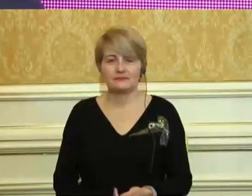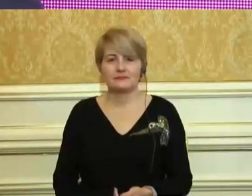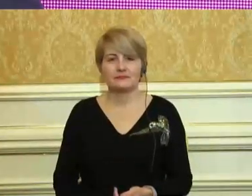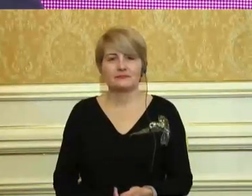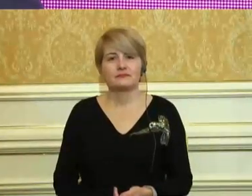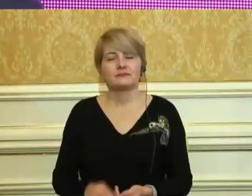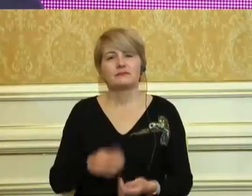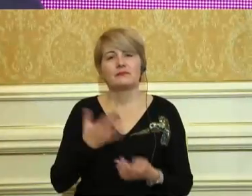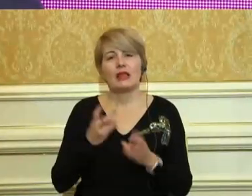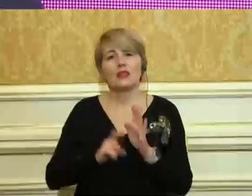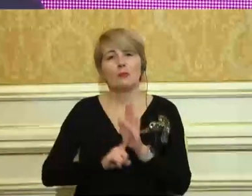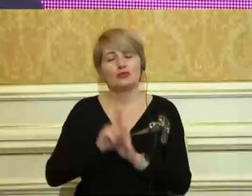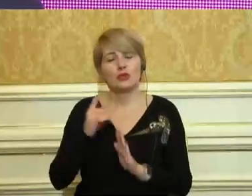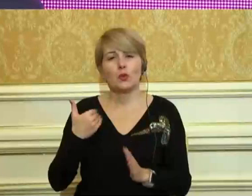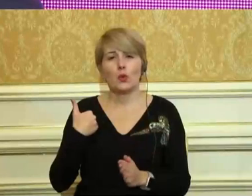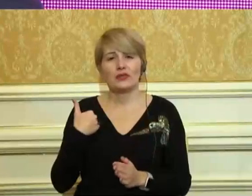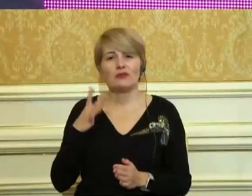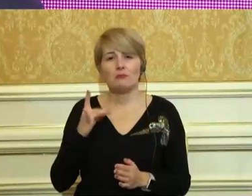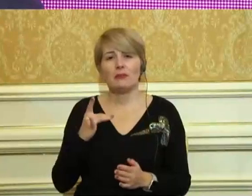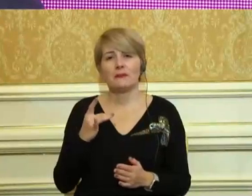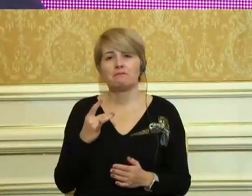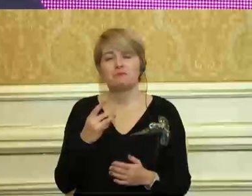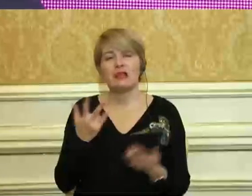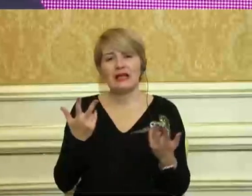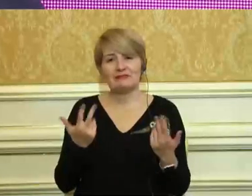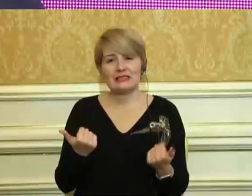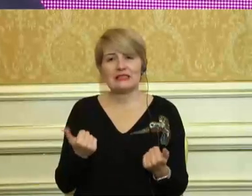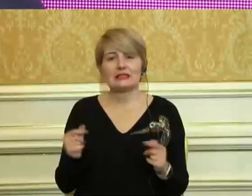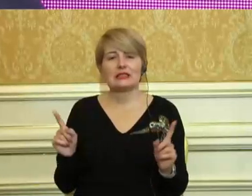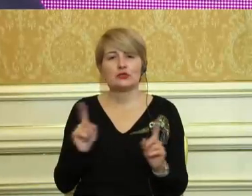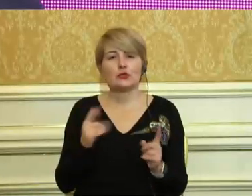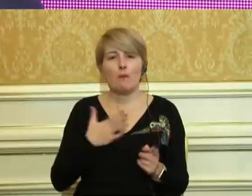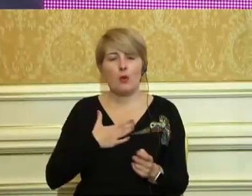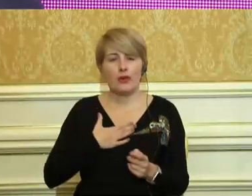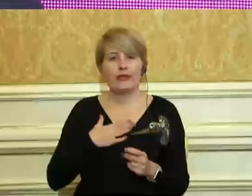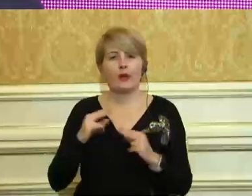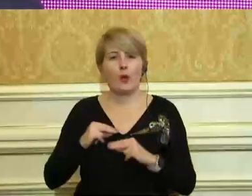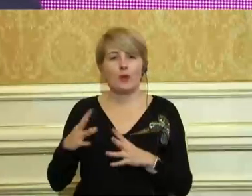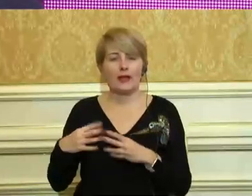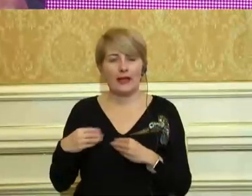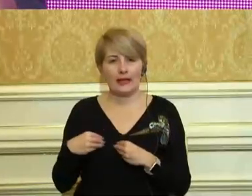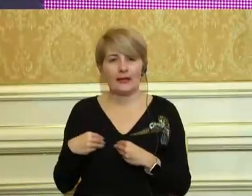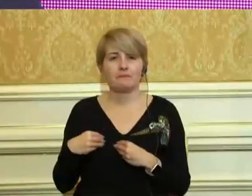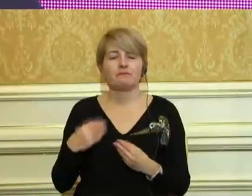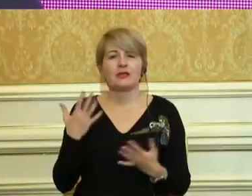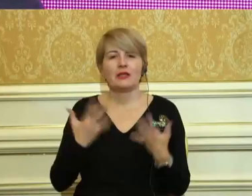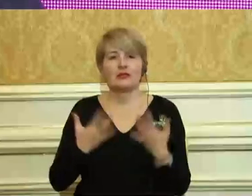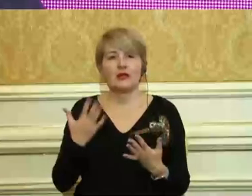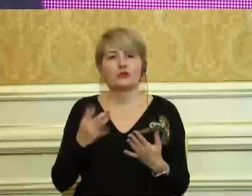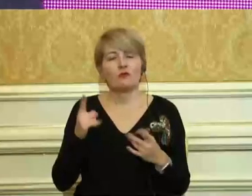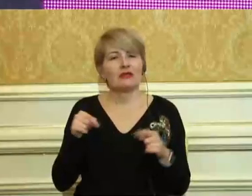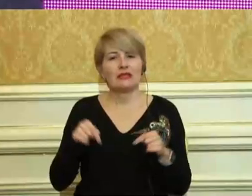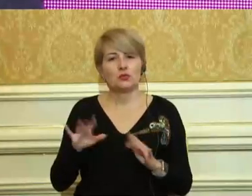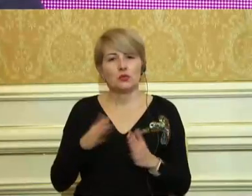In the beginning, I want to acknowledge my local government colleagues that are in the room, whether you're here as an elected person